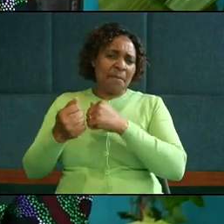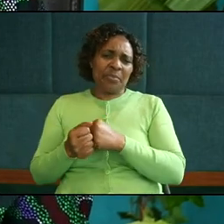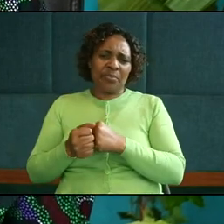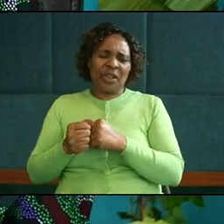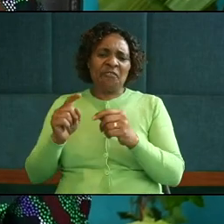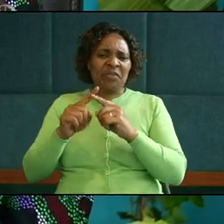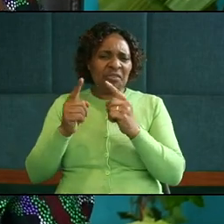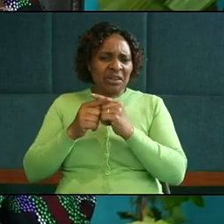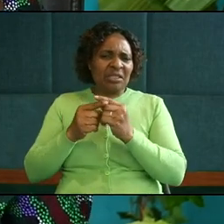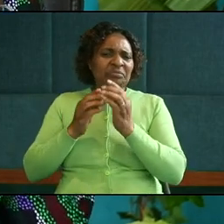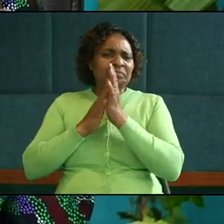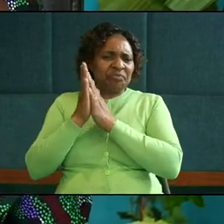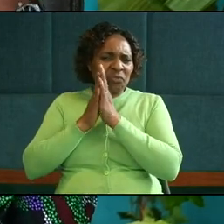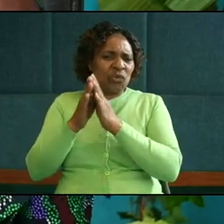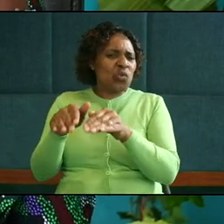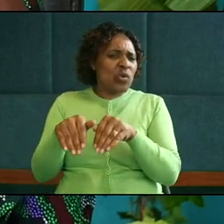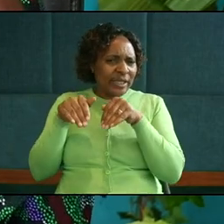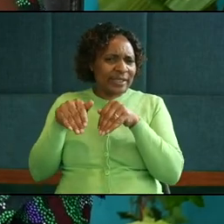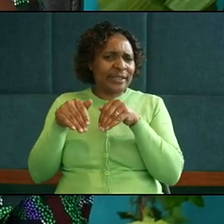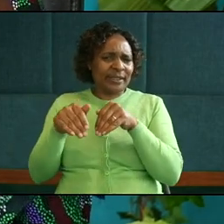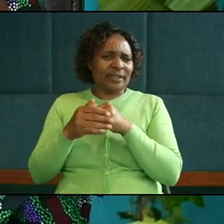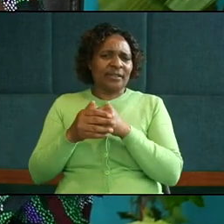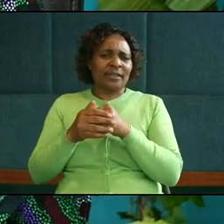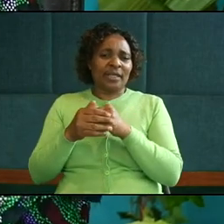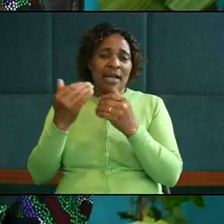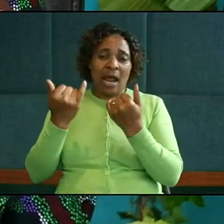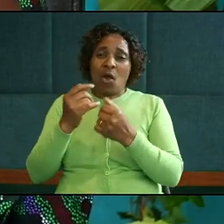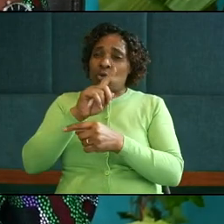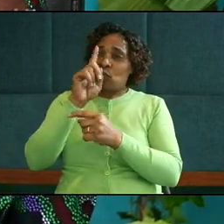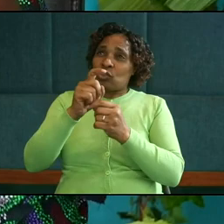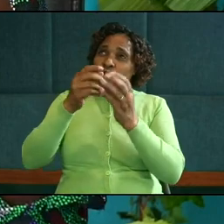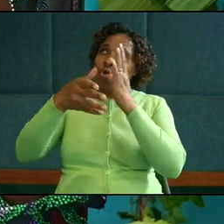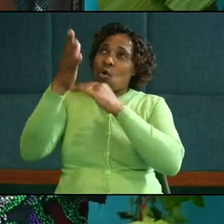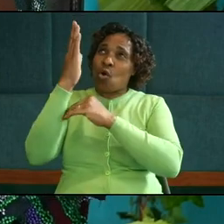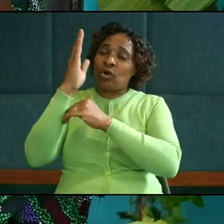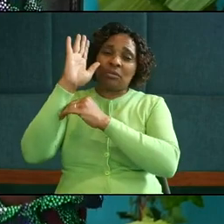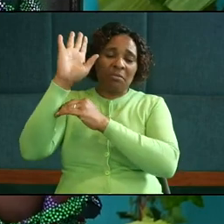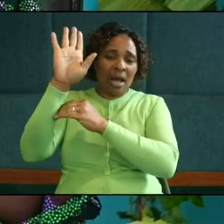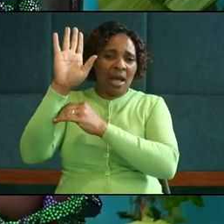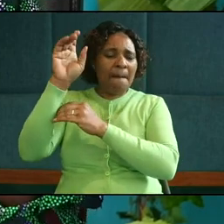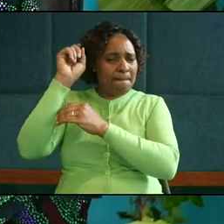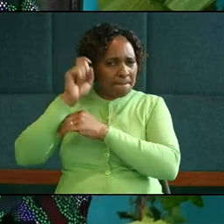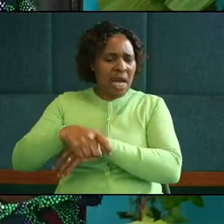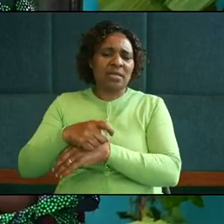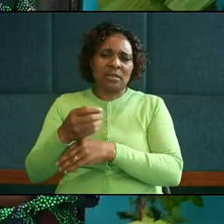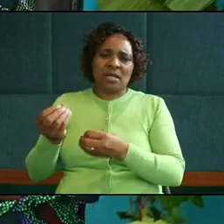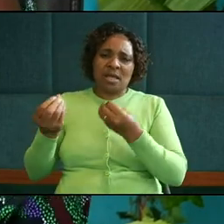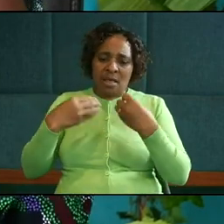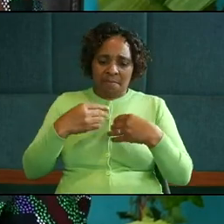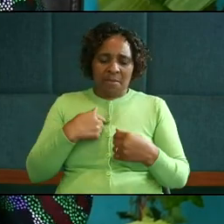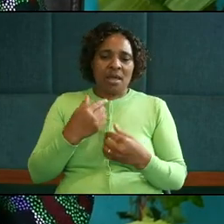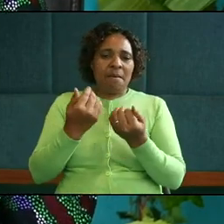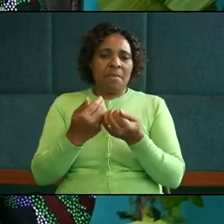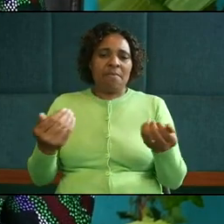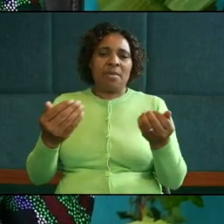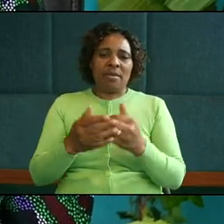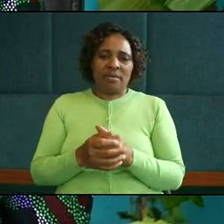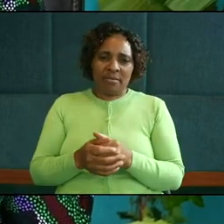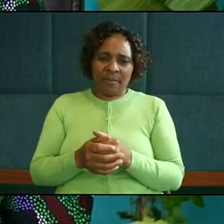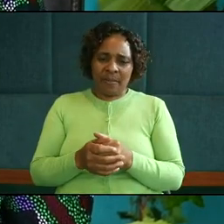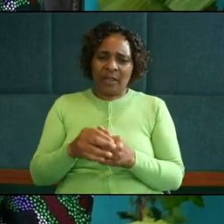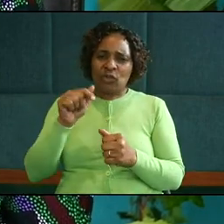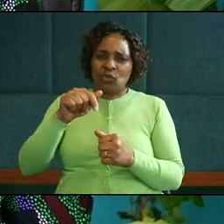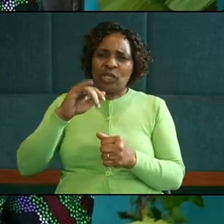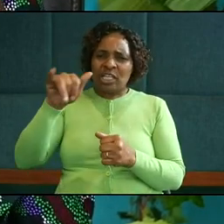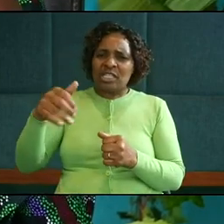very anxious. To the point she now goes to God. I think she goes to God and says, God, you must give me a child. I think similar to the way Jacob